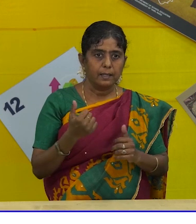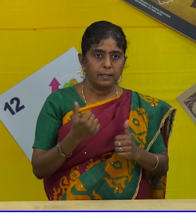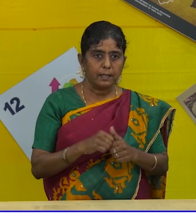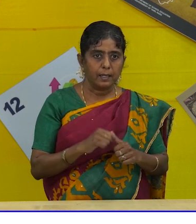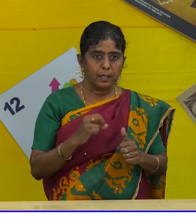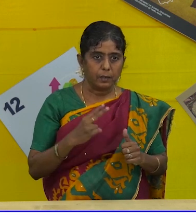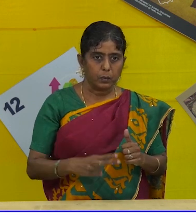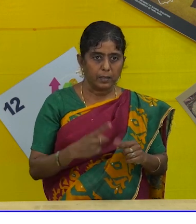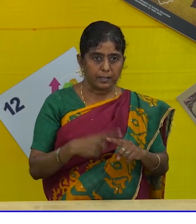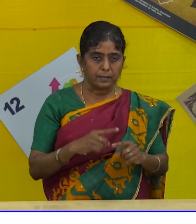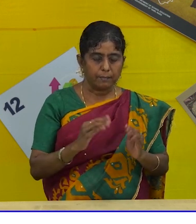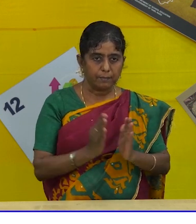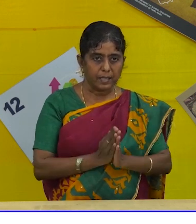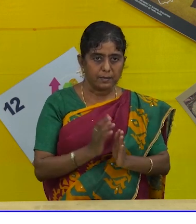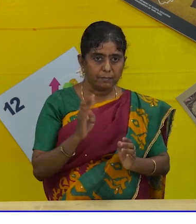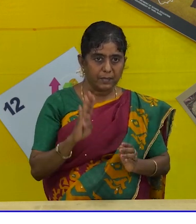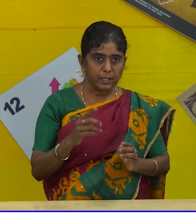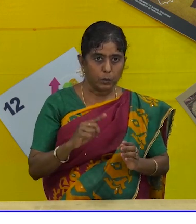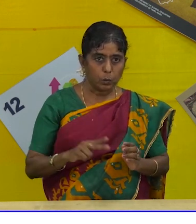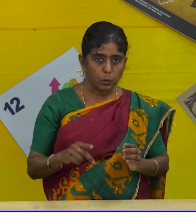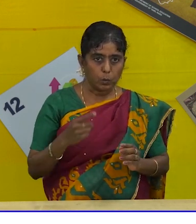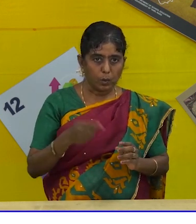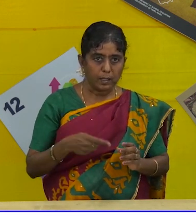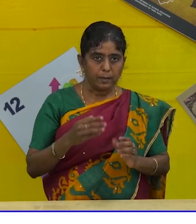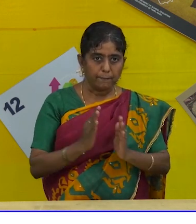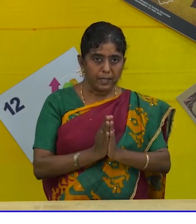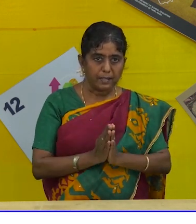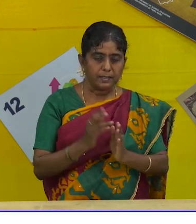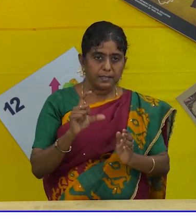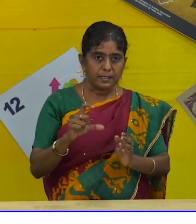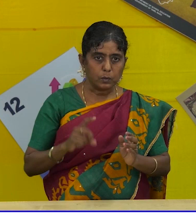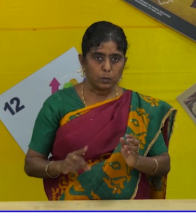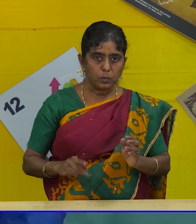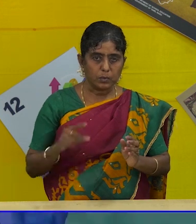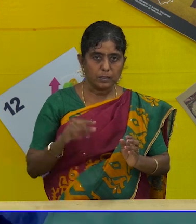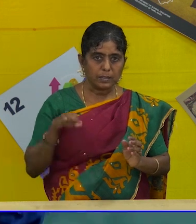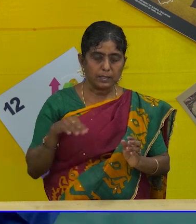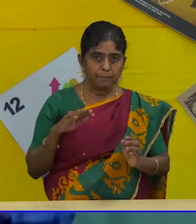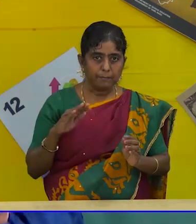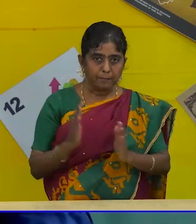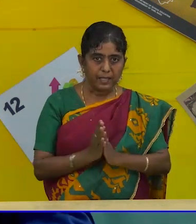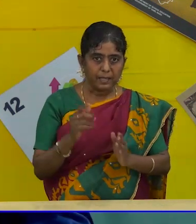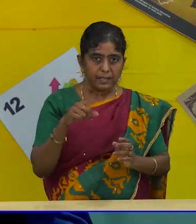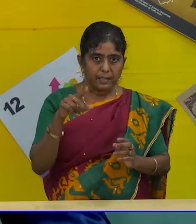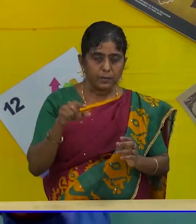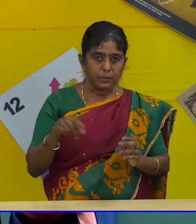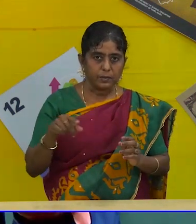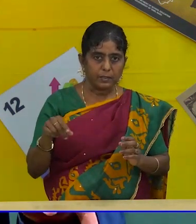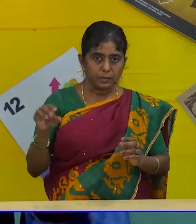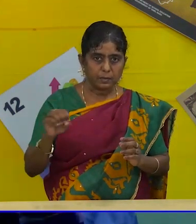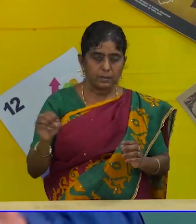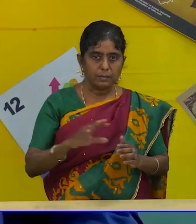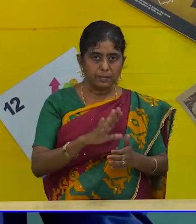second. So you can a2x plus b2y plus c2z plus d2 equals 0. In the place of a2, b2, c2, d2,